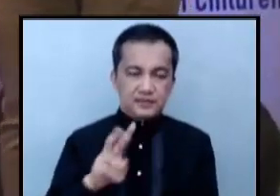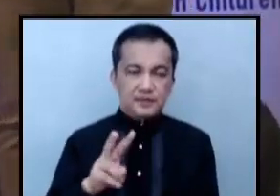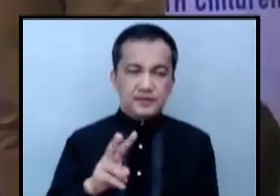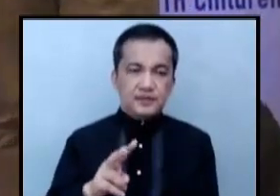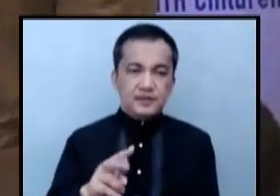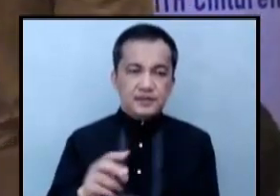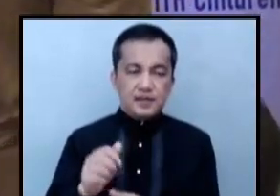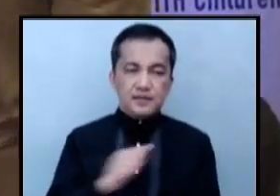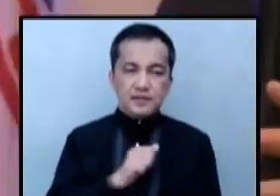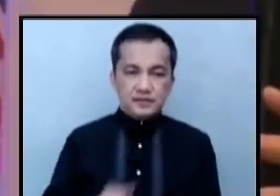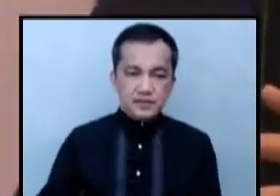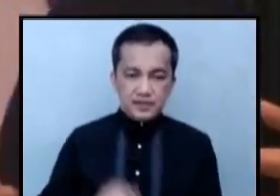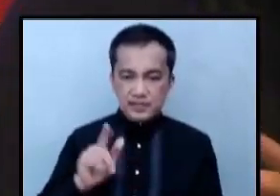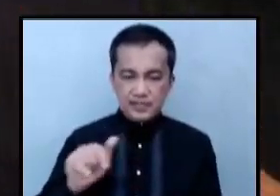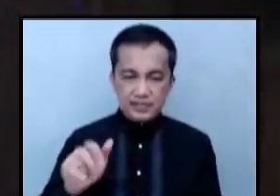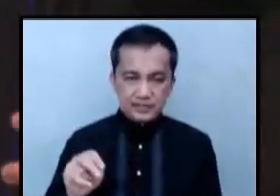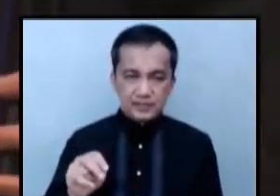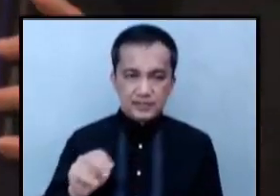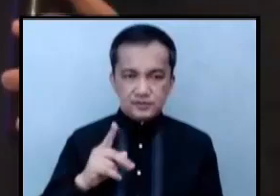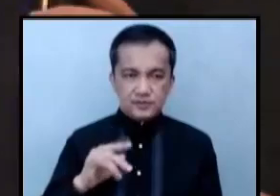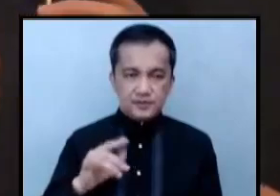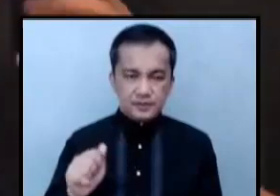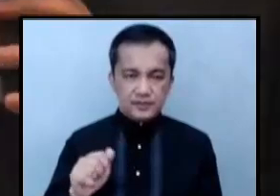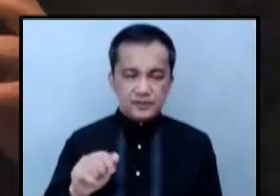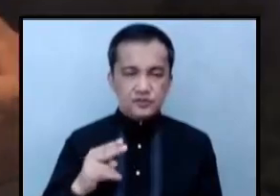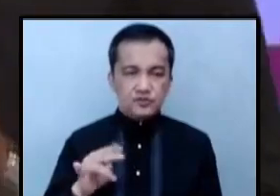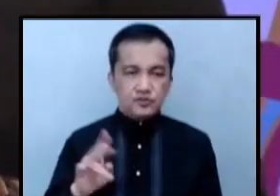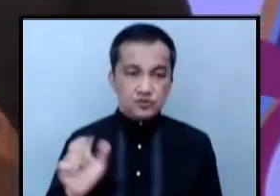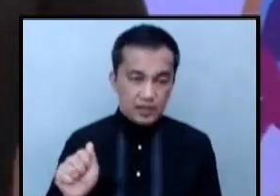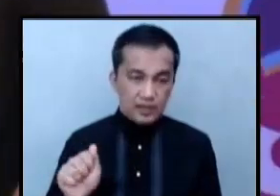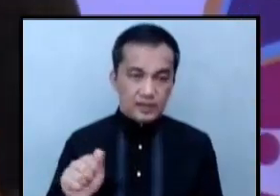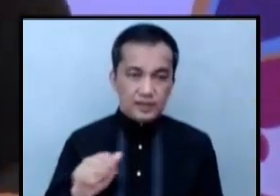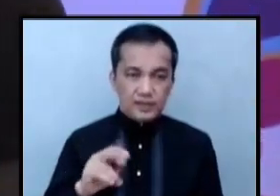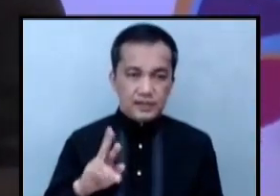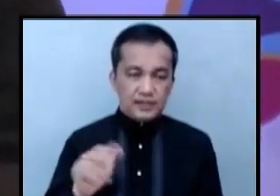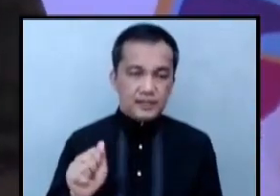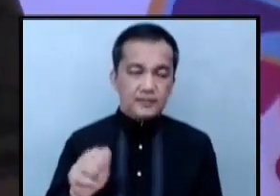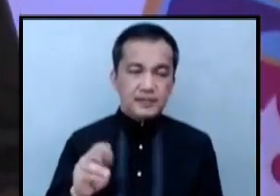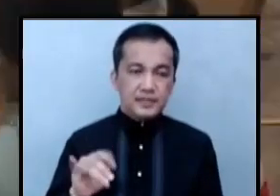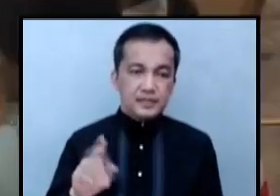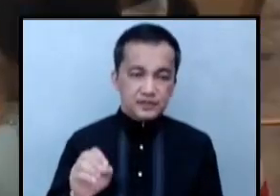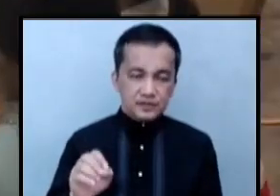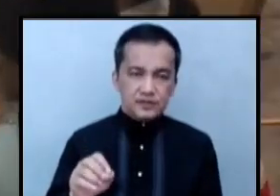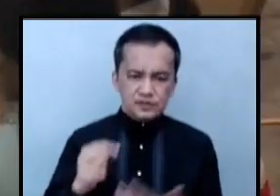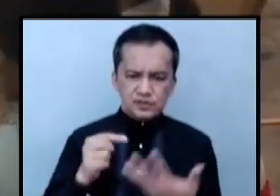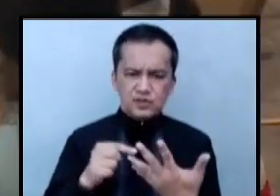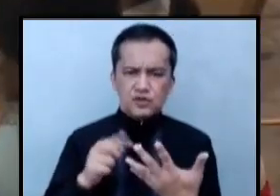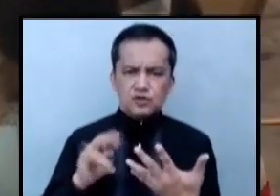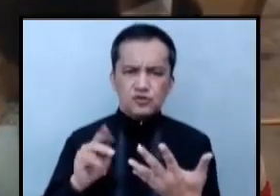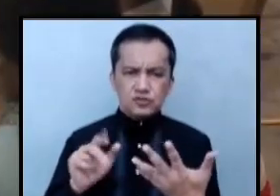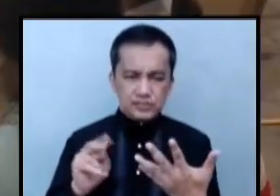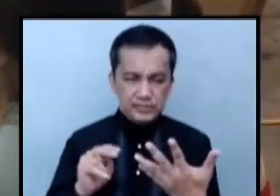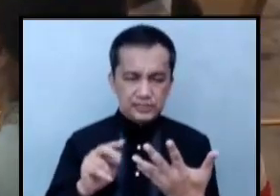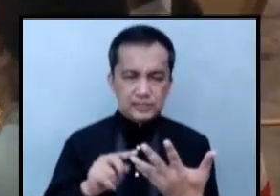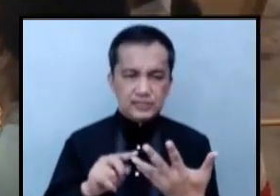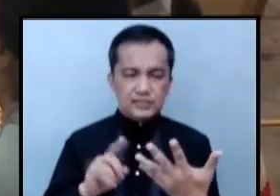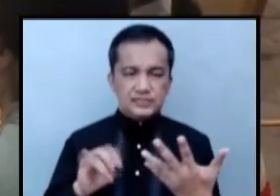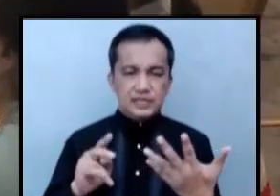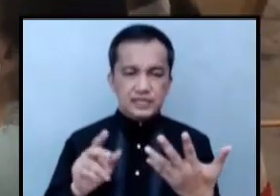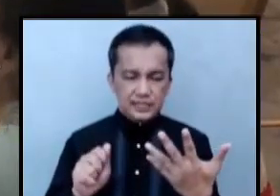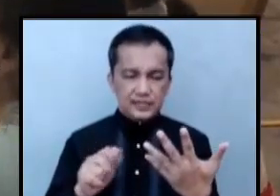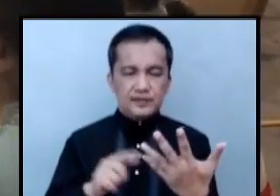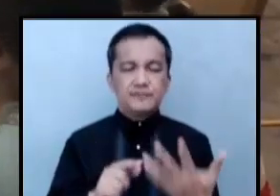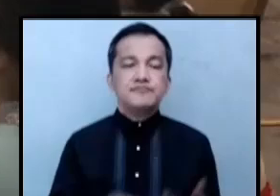Ansay, Sofia Pablo, Joshua Junicio, Ira Mariano, Rogin Lorzano at Jana Talania. We know